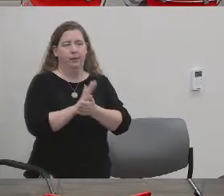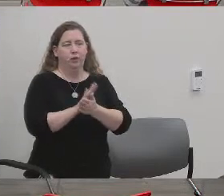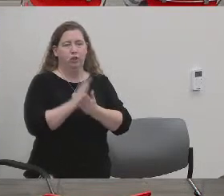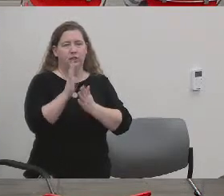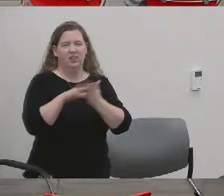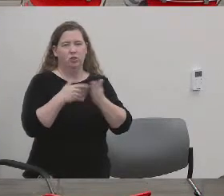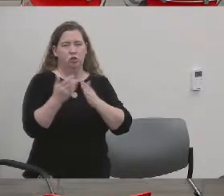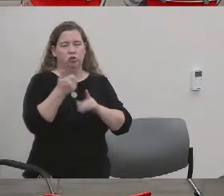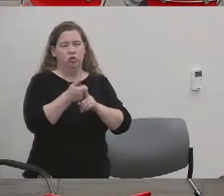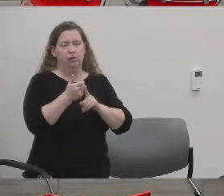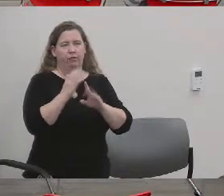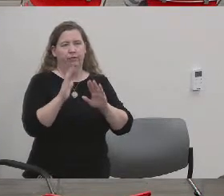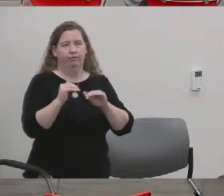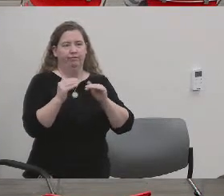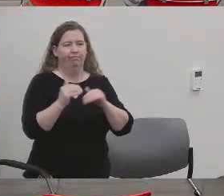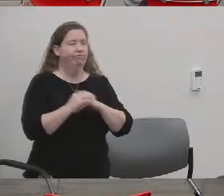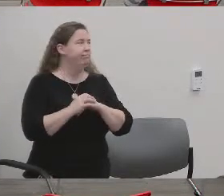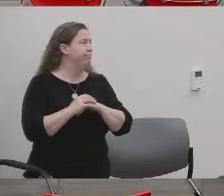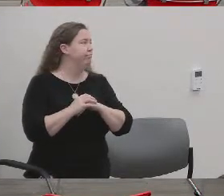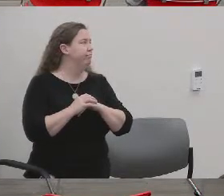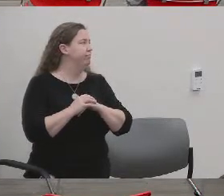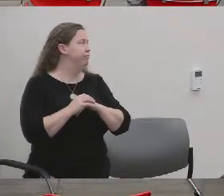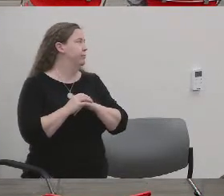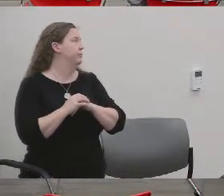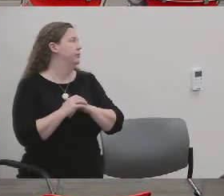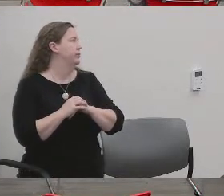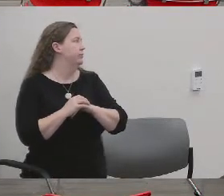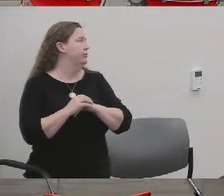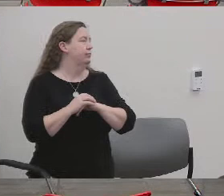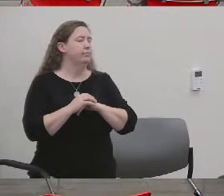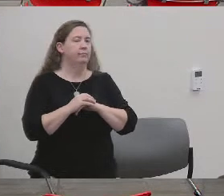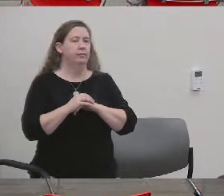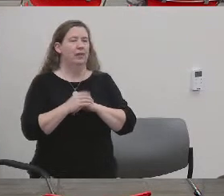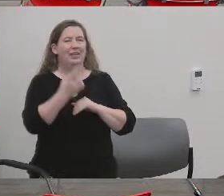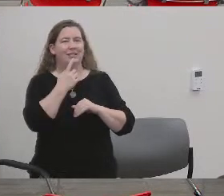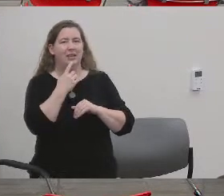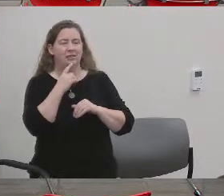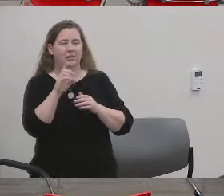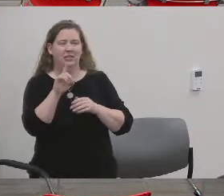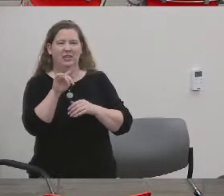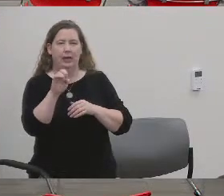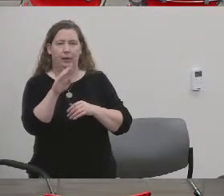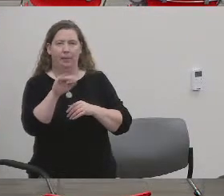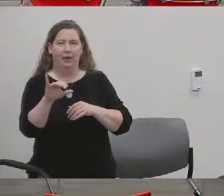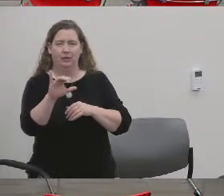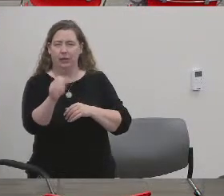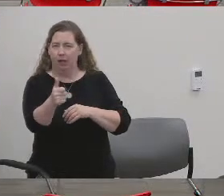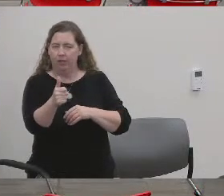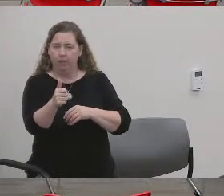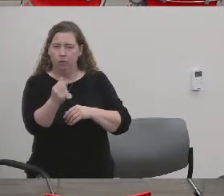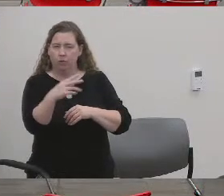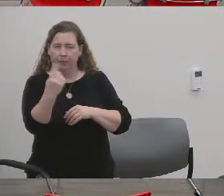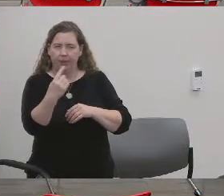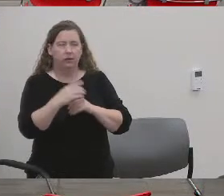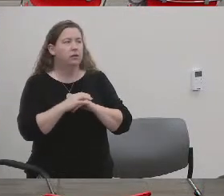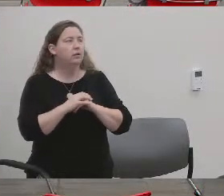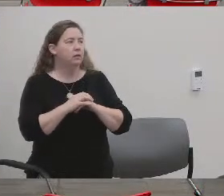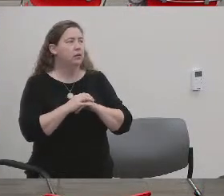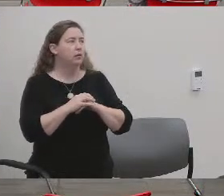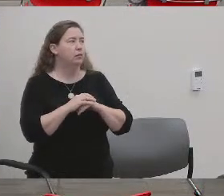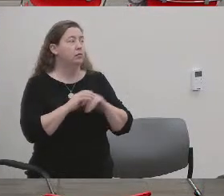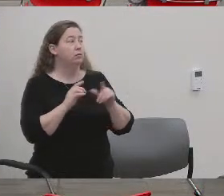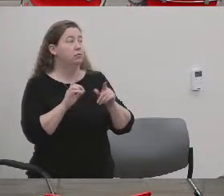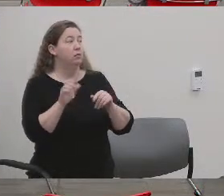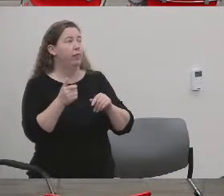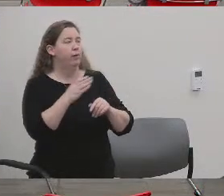I made 10, so. Thank you. I think actually, yeah. the board members look good. Anyone